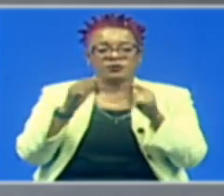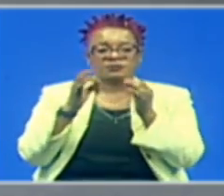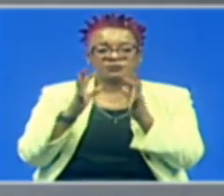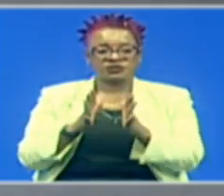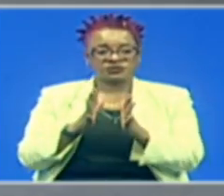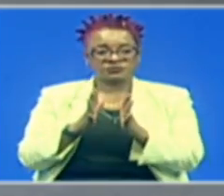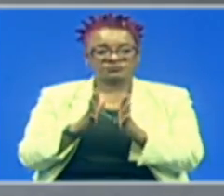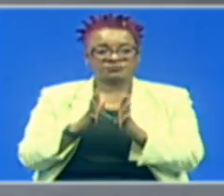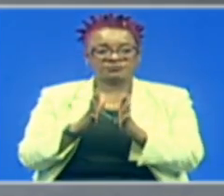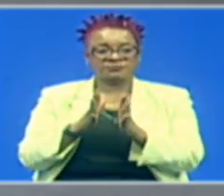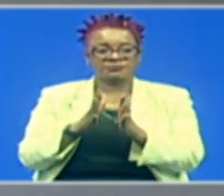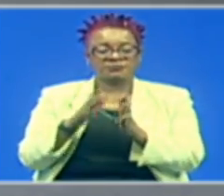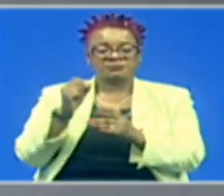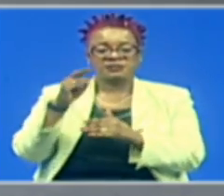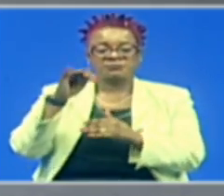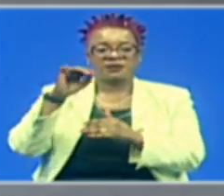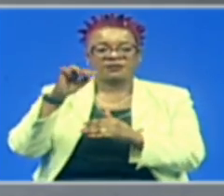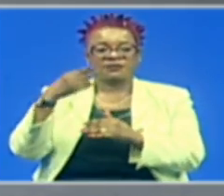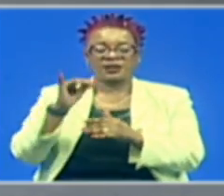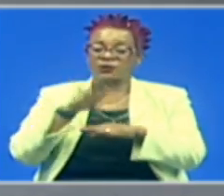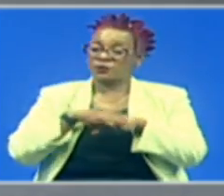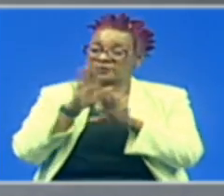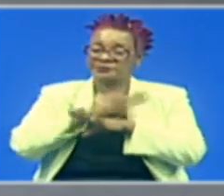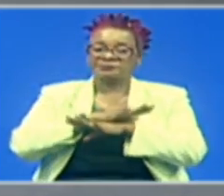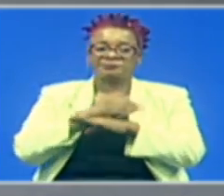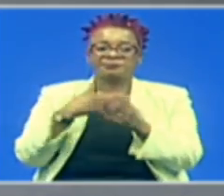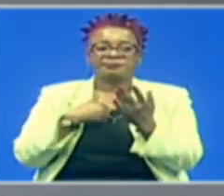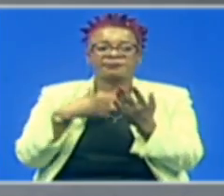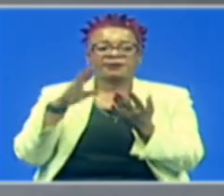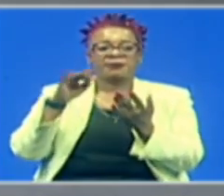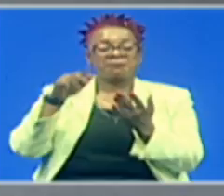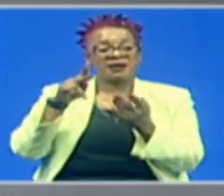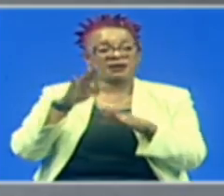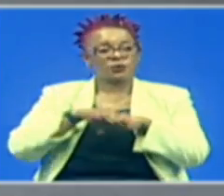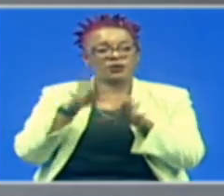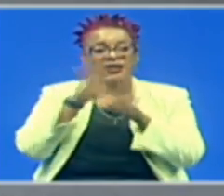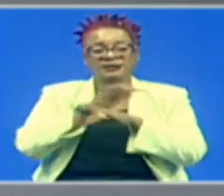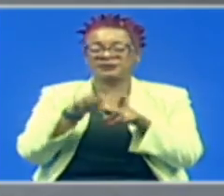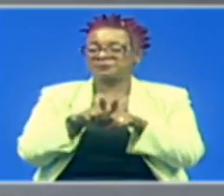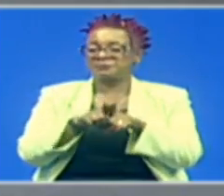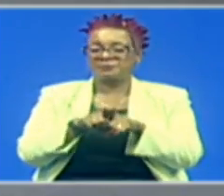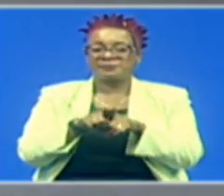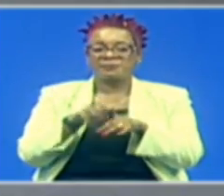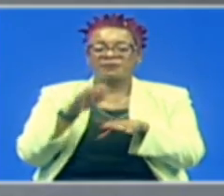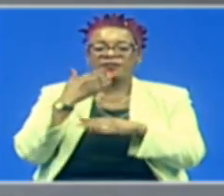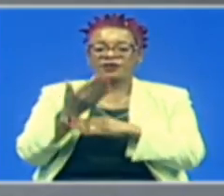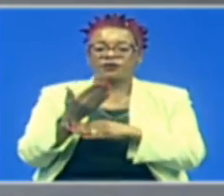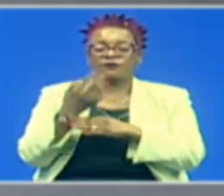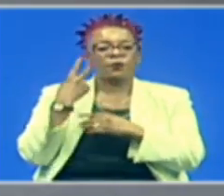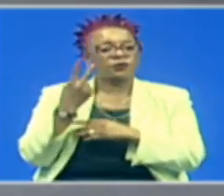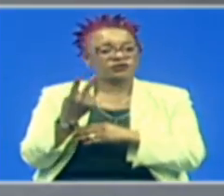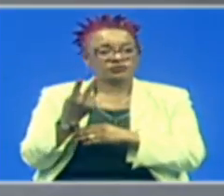interpretation. I'm Smriti Vidyarthi. Good night. And Mark Masai says good night, just like Warone. Thanks for watching.